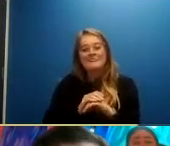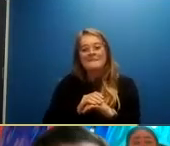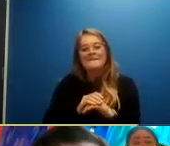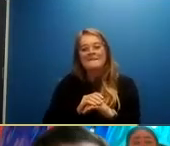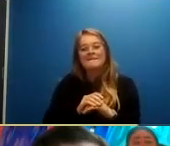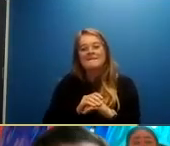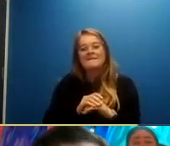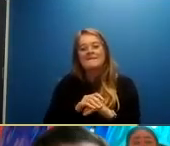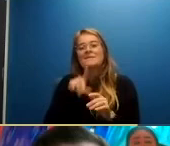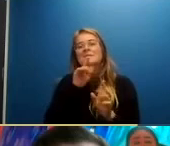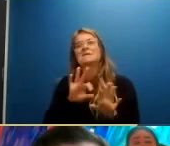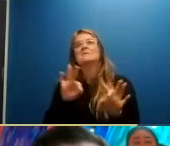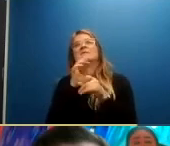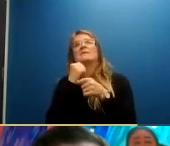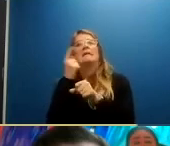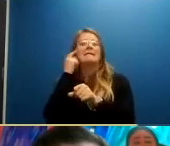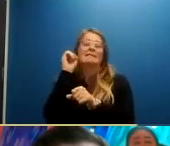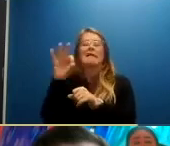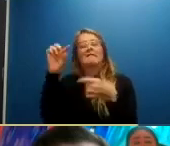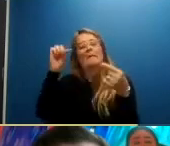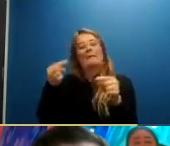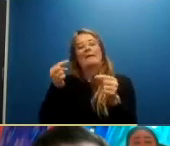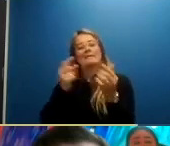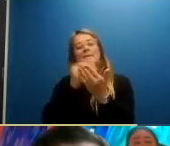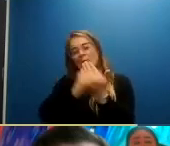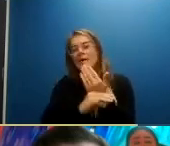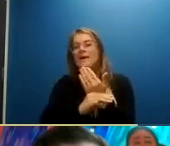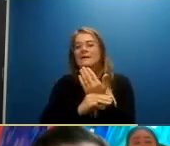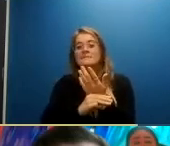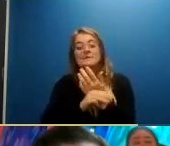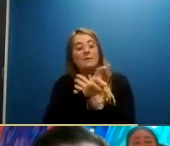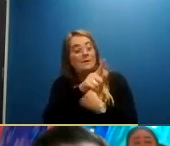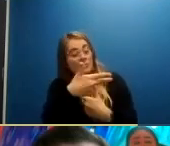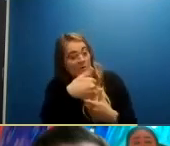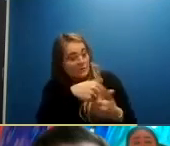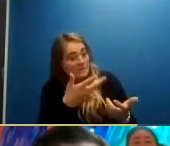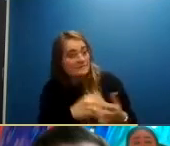Making Sense of Pain and all of that. So maybe you want to jump in now?